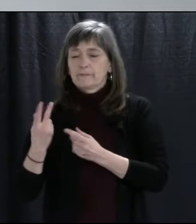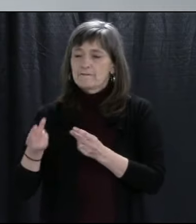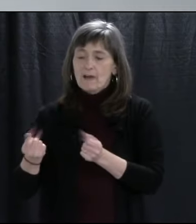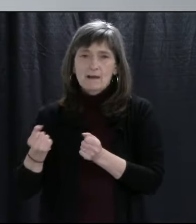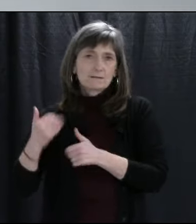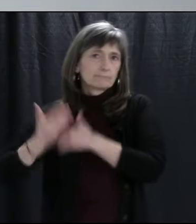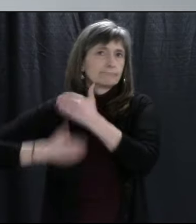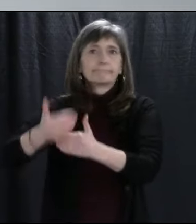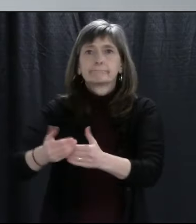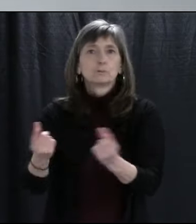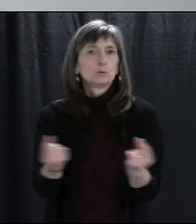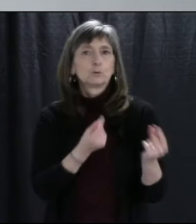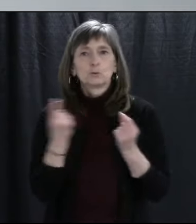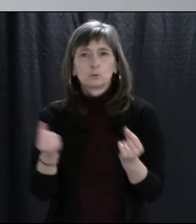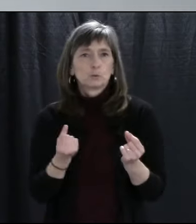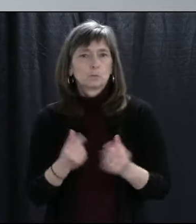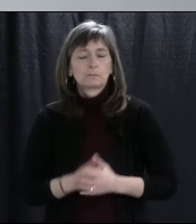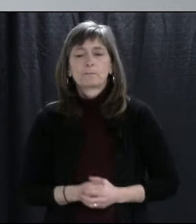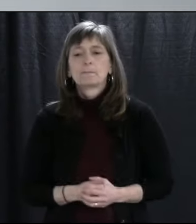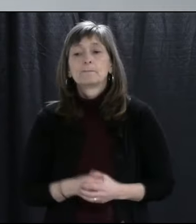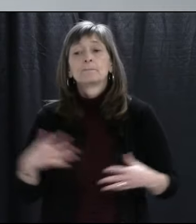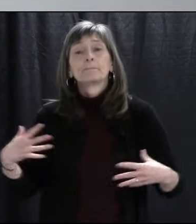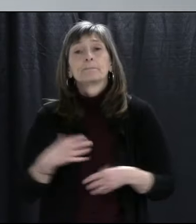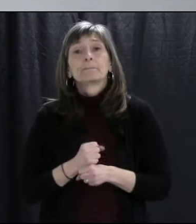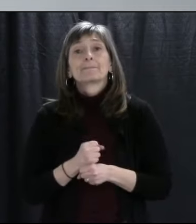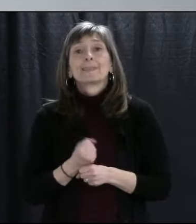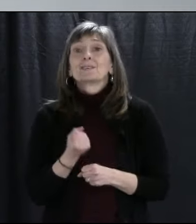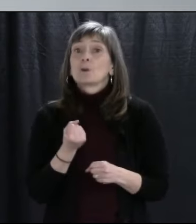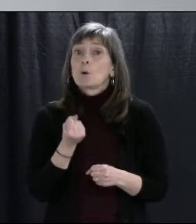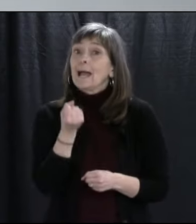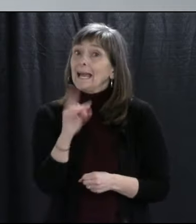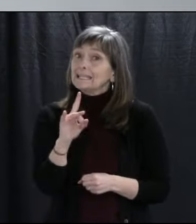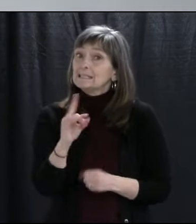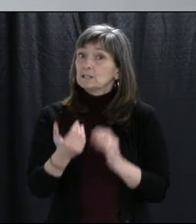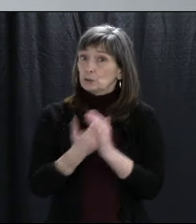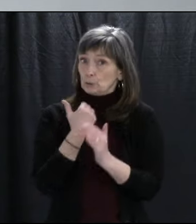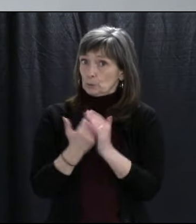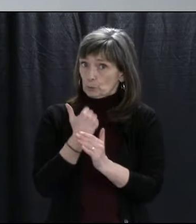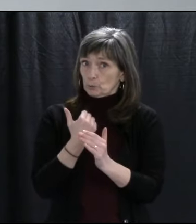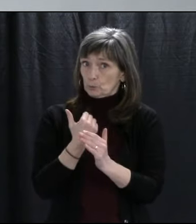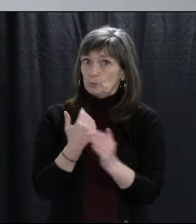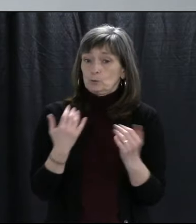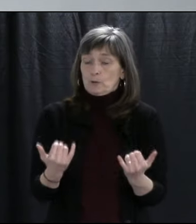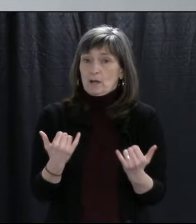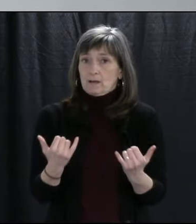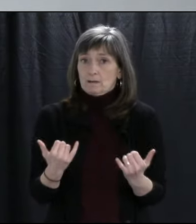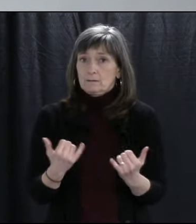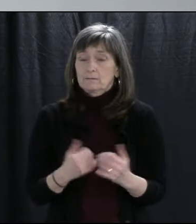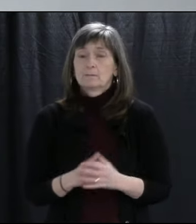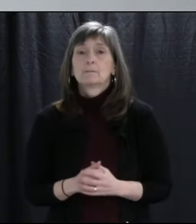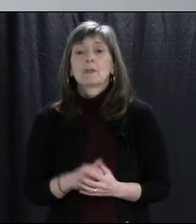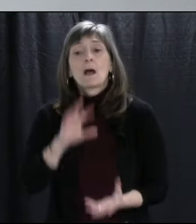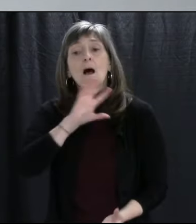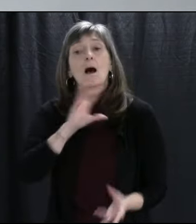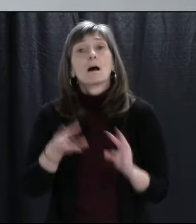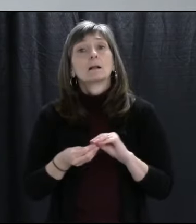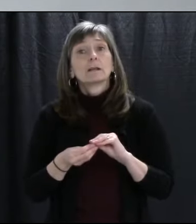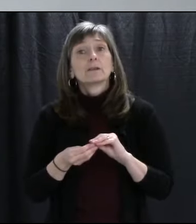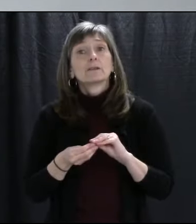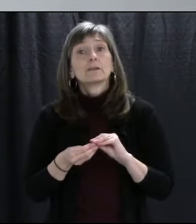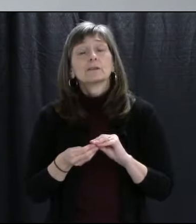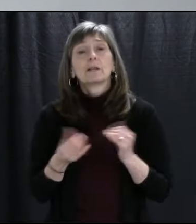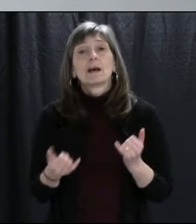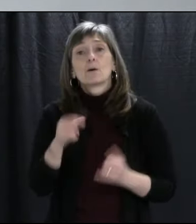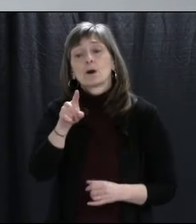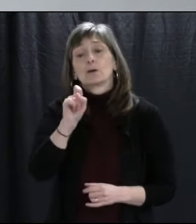situation. To summarize, there are 18 new cases since yesterday's media availability. The total number of cases in the